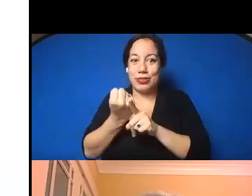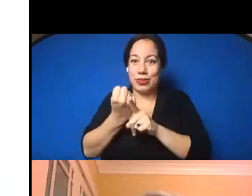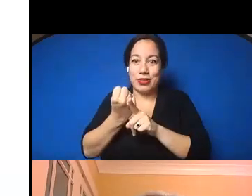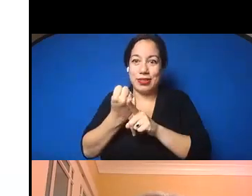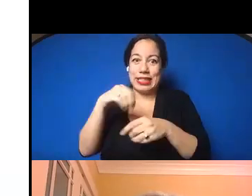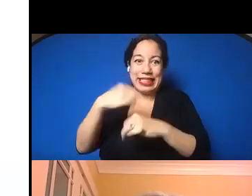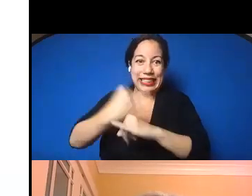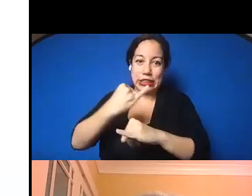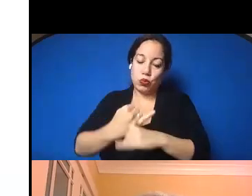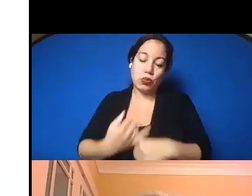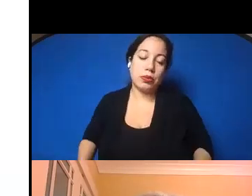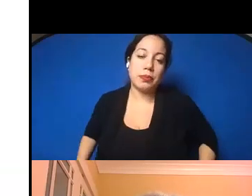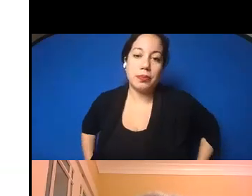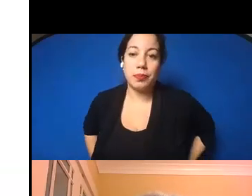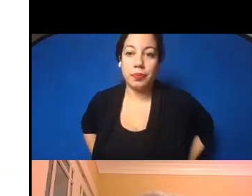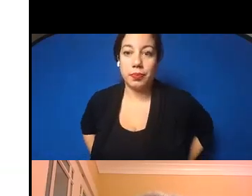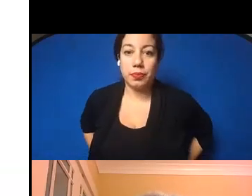institution. Next slide, please.